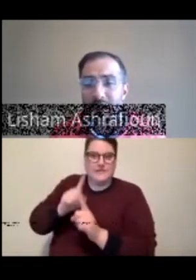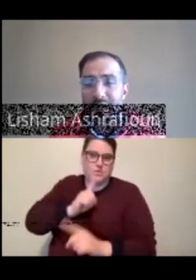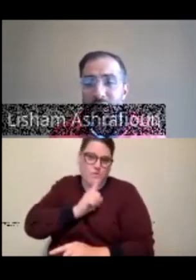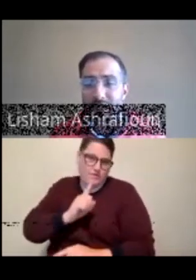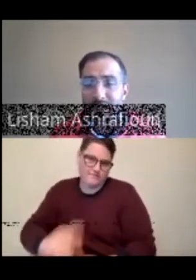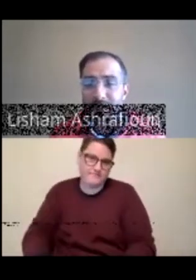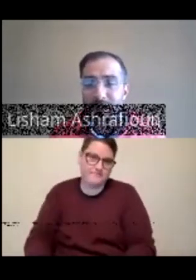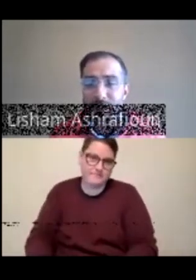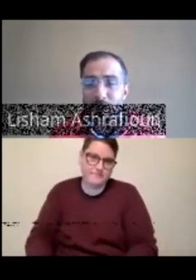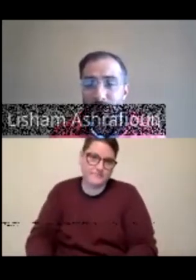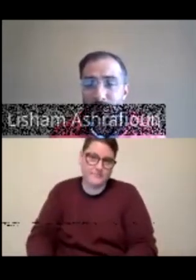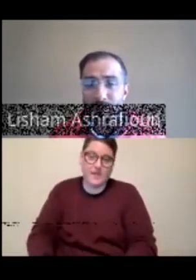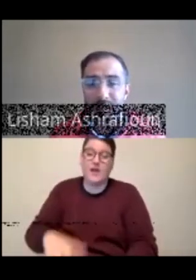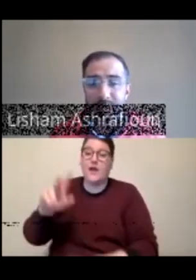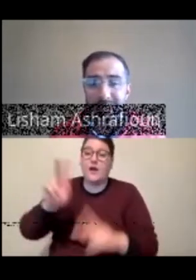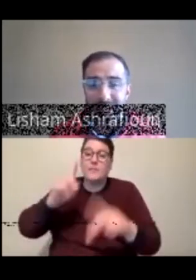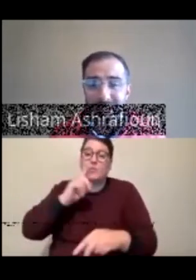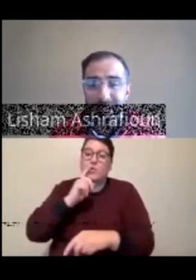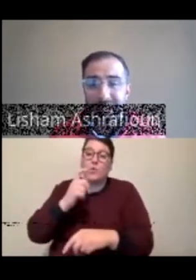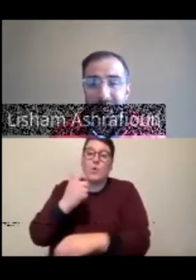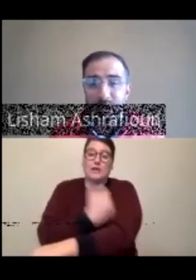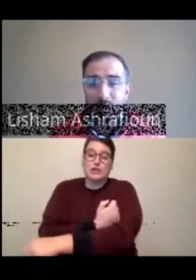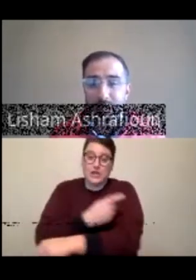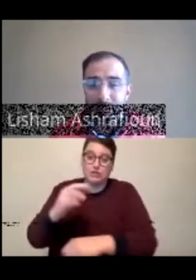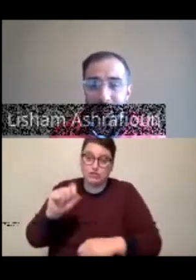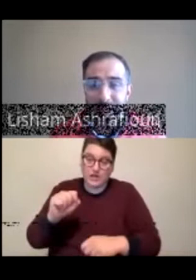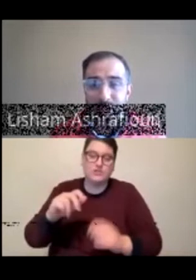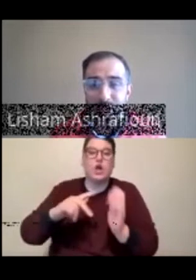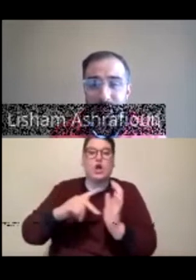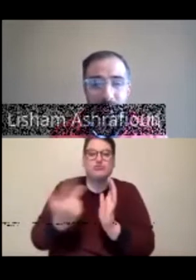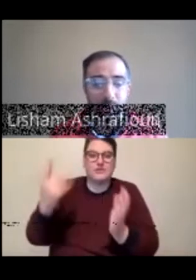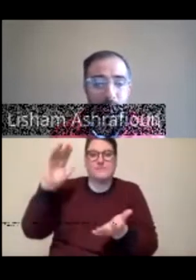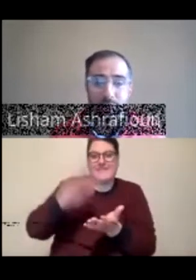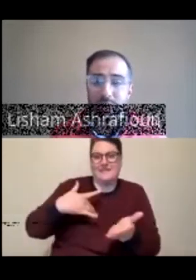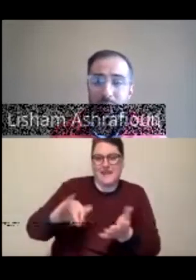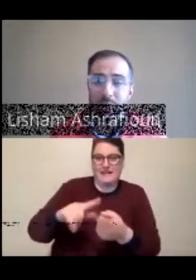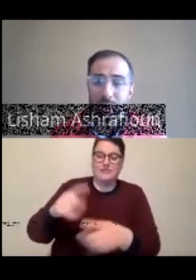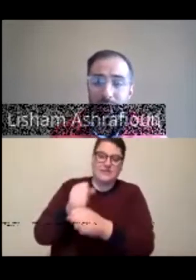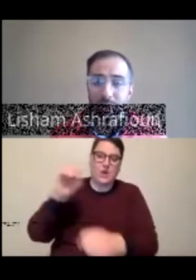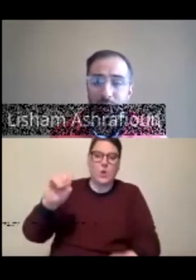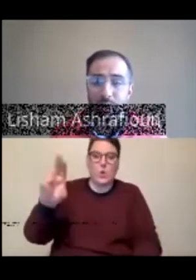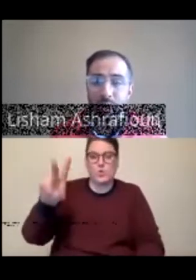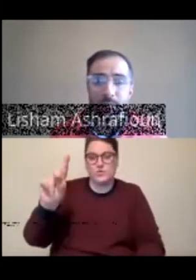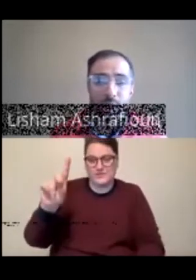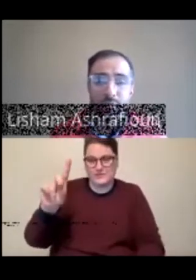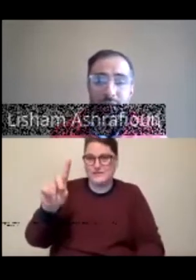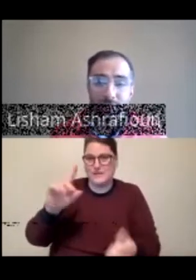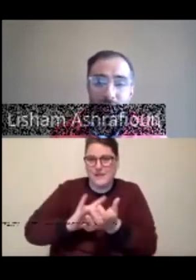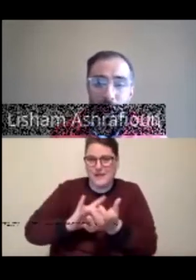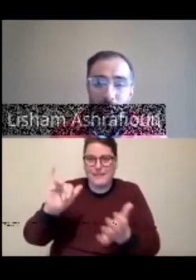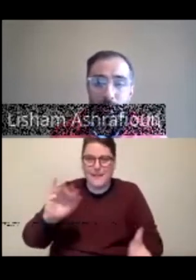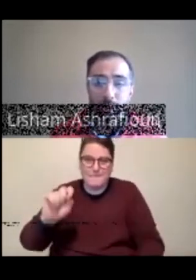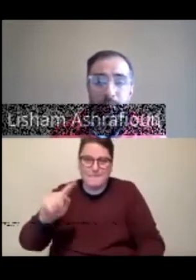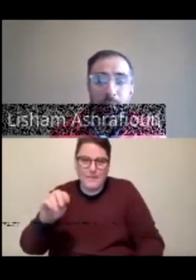individuals injecting drugs were 3 times less likely to seek OUD medications like buprenorphine or methadone if they